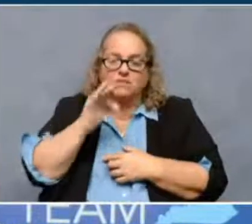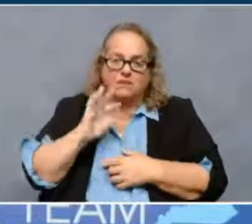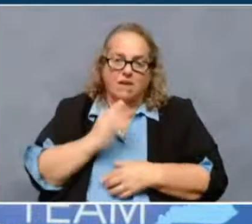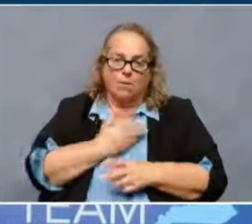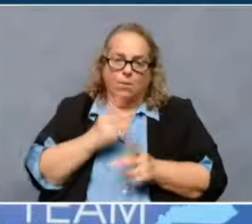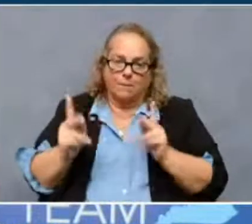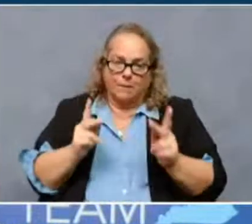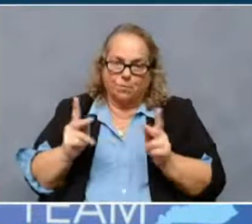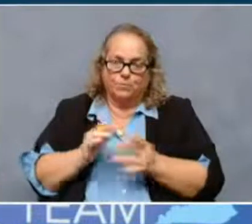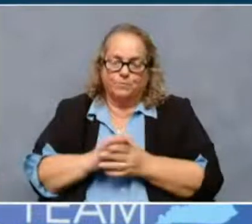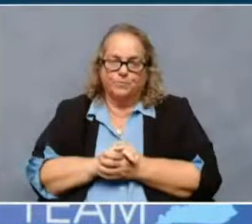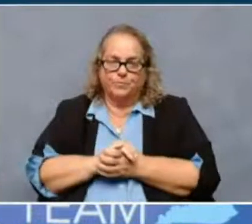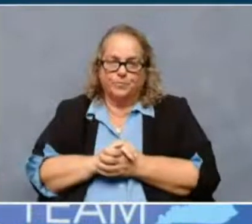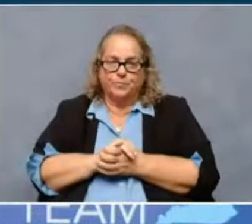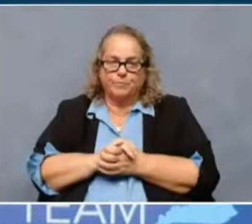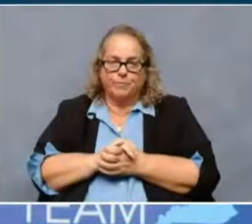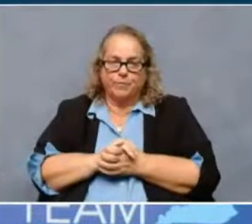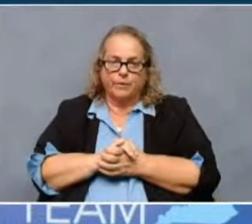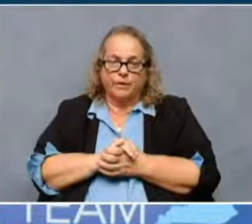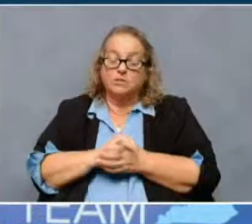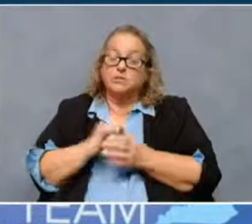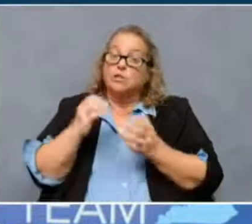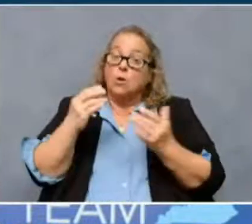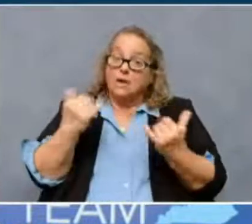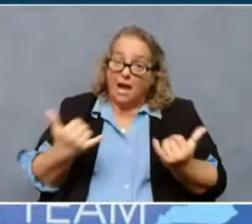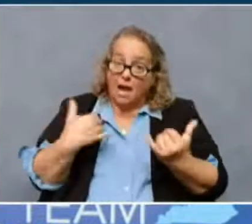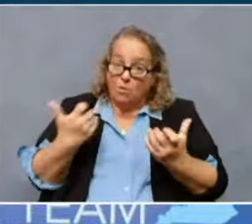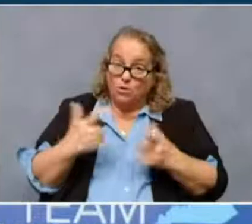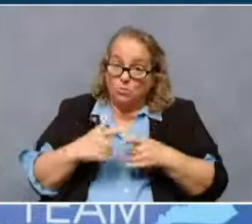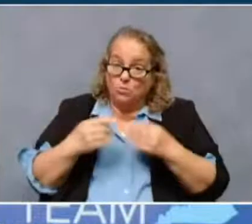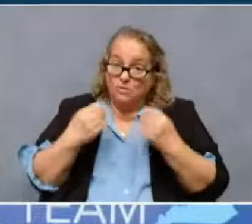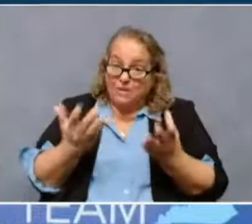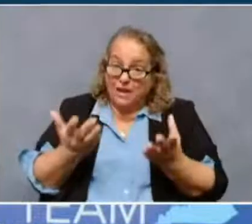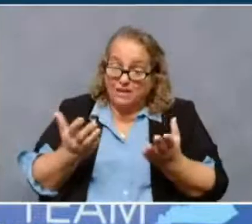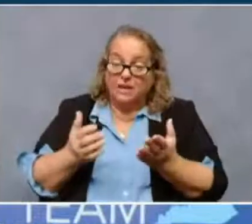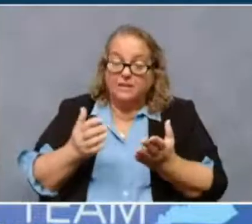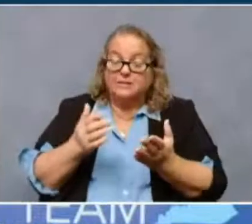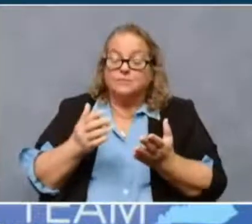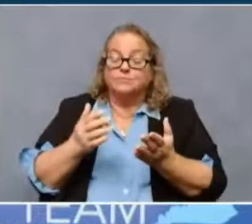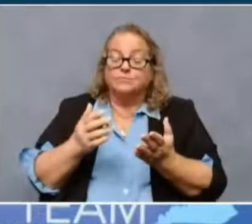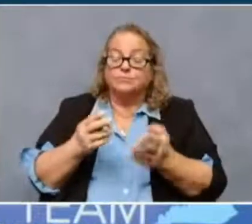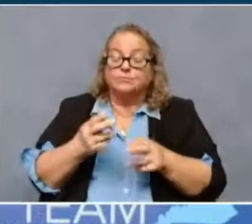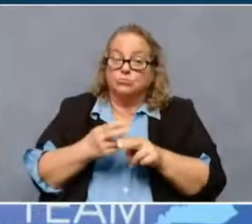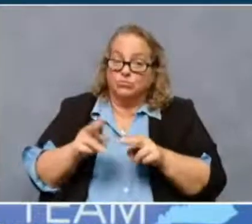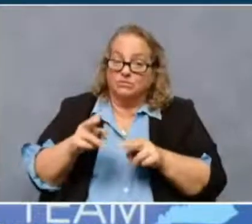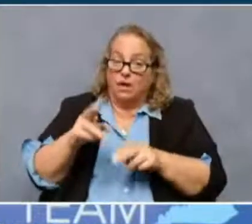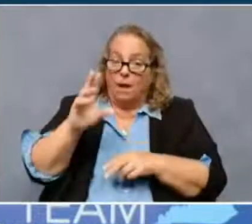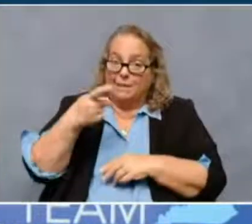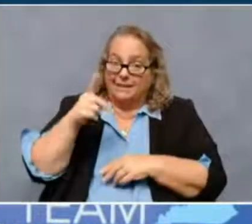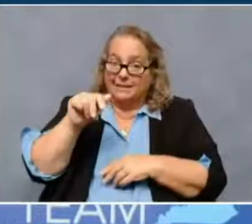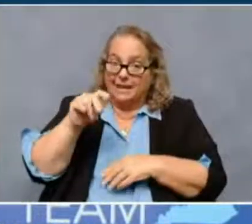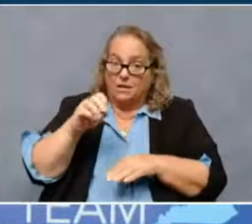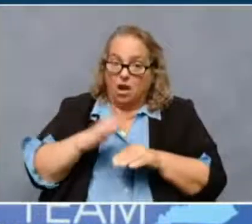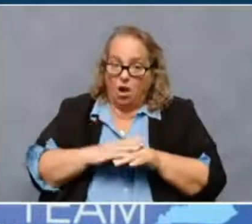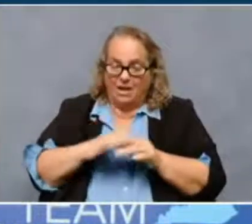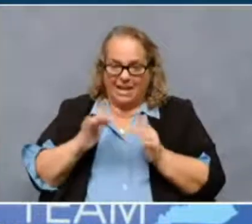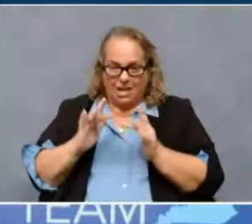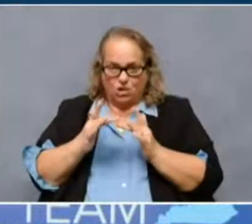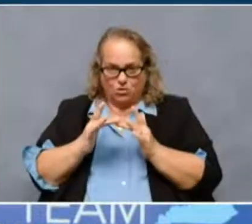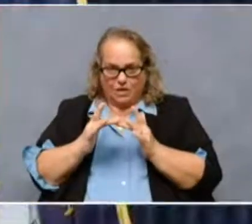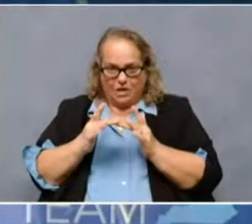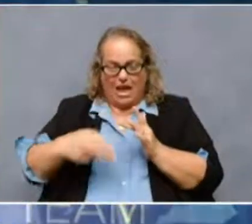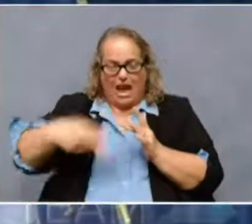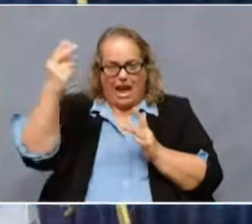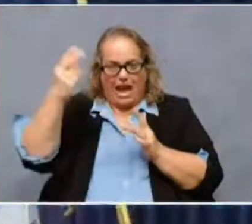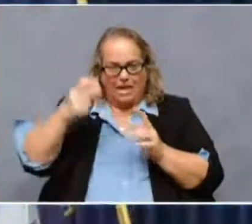Excuse me. So now I want to provide a brief update on broadband and bringing high-speed, reliable